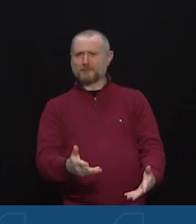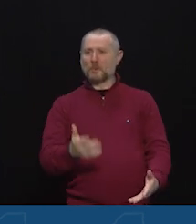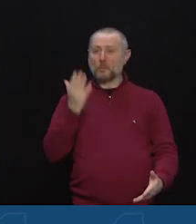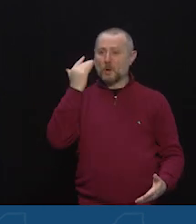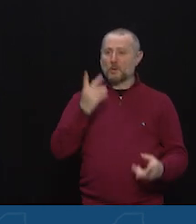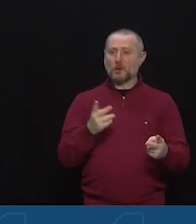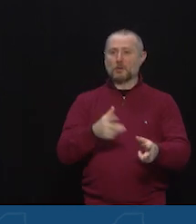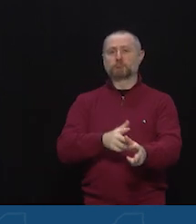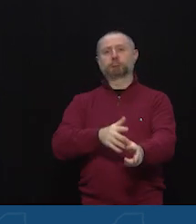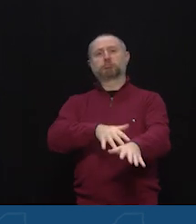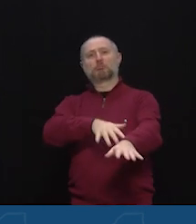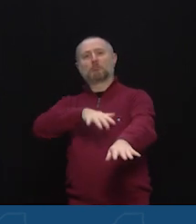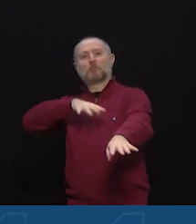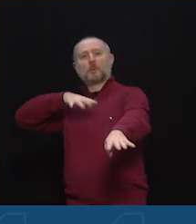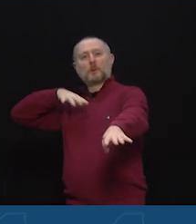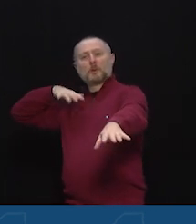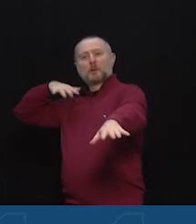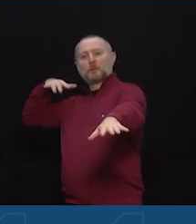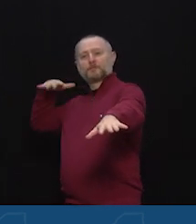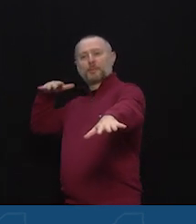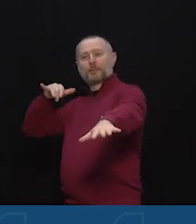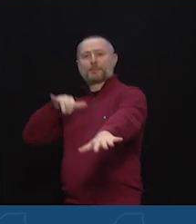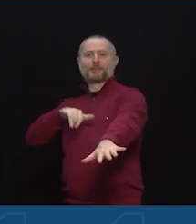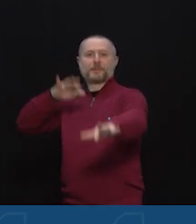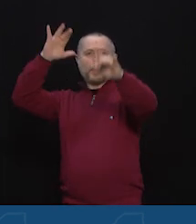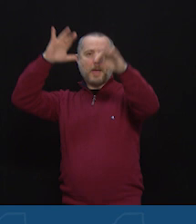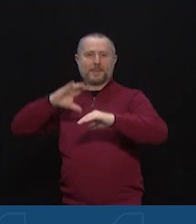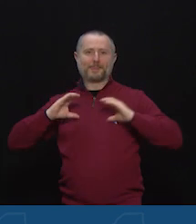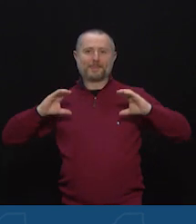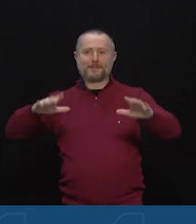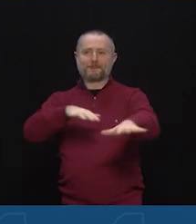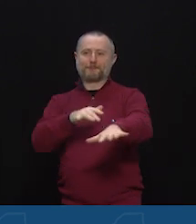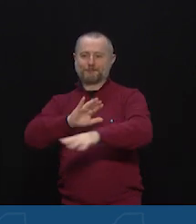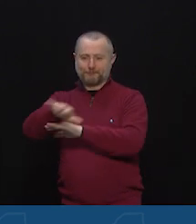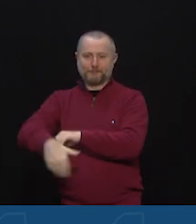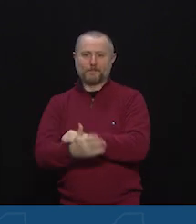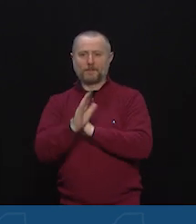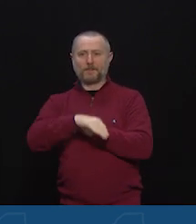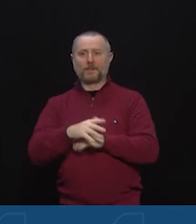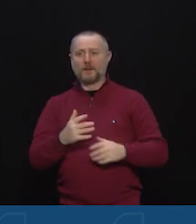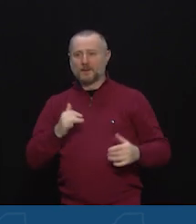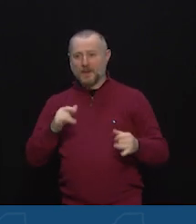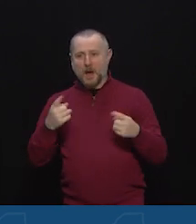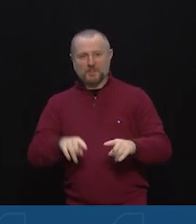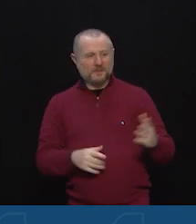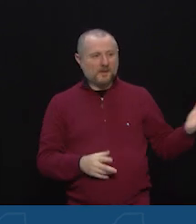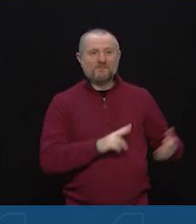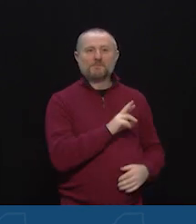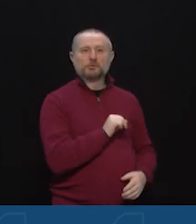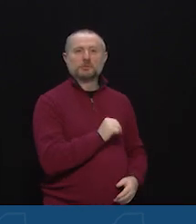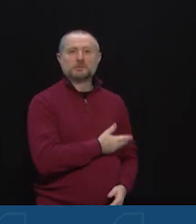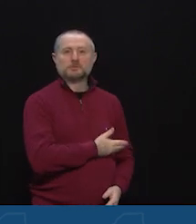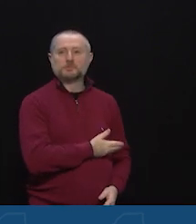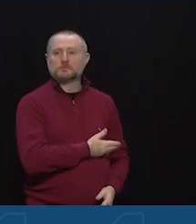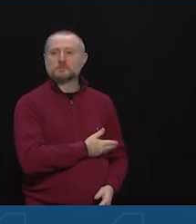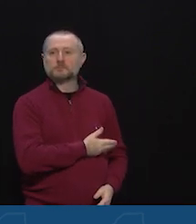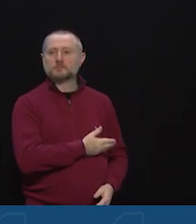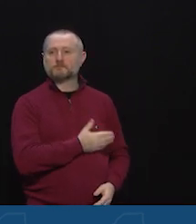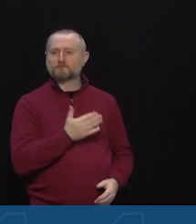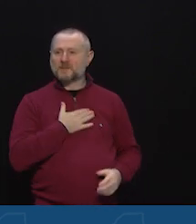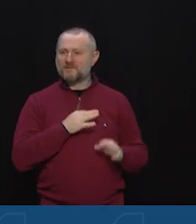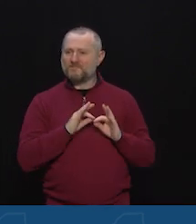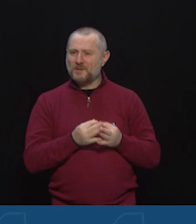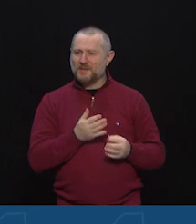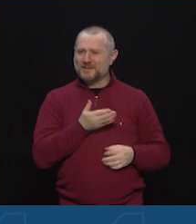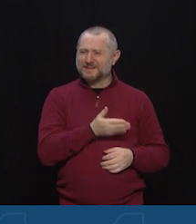highway, stranded for hours, kids are crying, people are desperate. That happened in Virginia, down where my family lived just a few